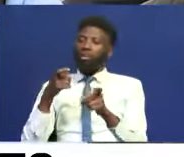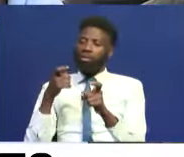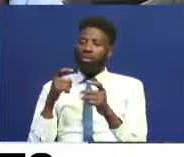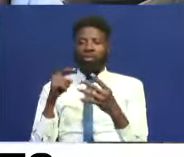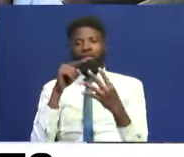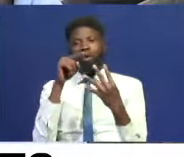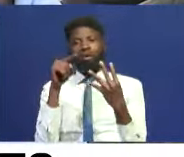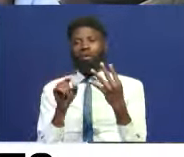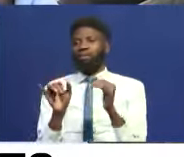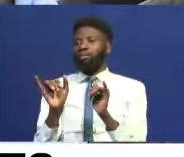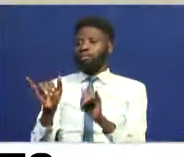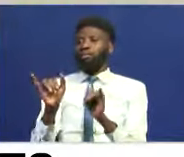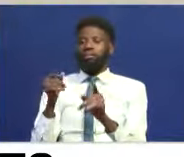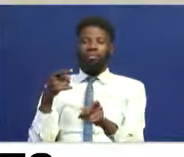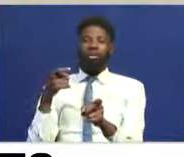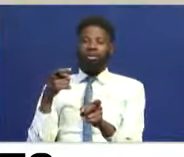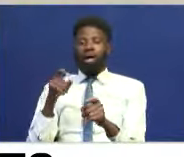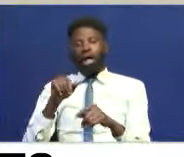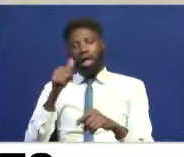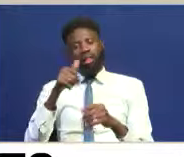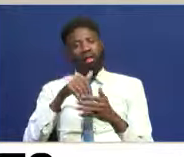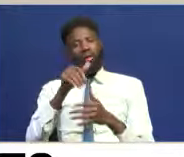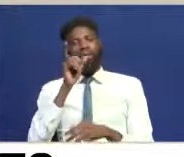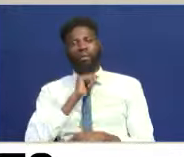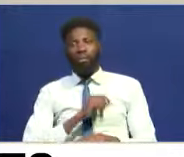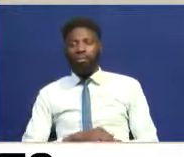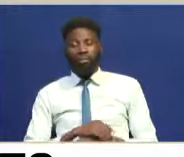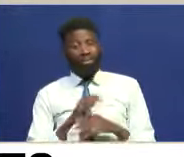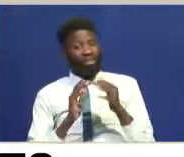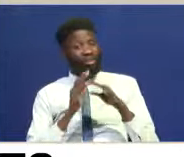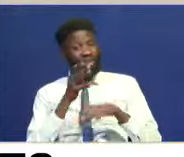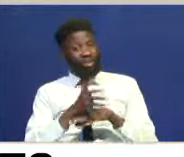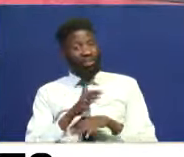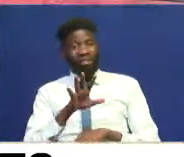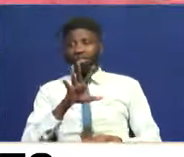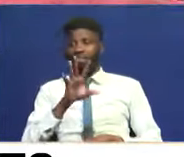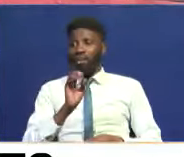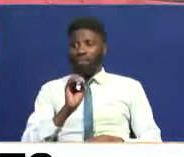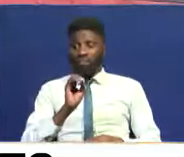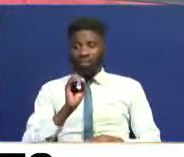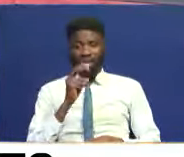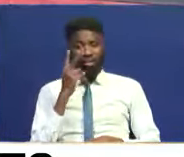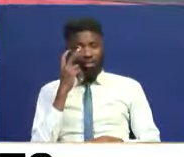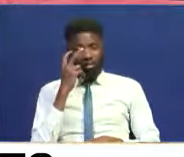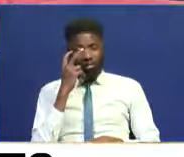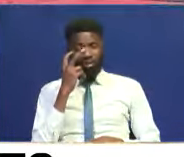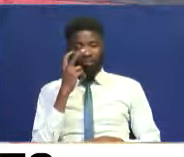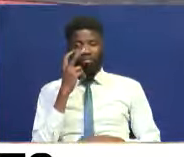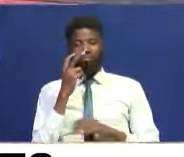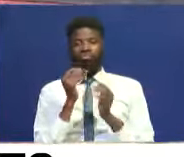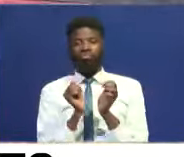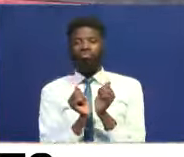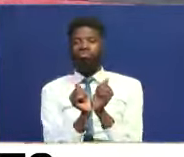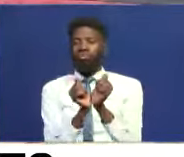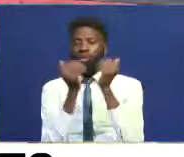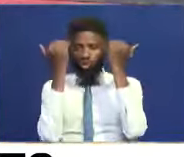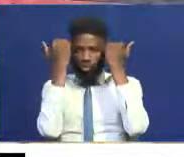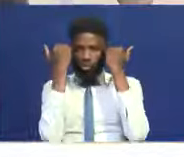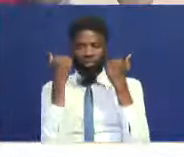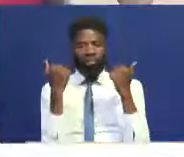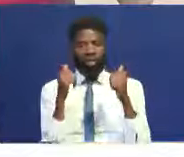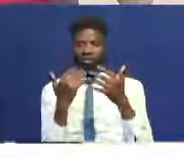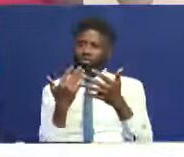ndio wako na risasi, wengine walidischargiwa. Over 50 suspects are yet to be arraigned and are still being held at Ongata Rongai police